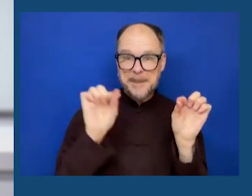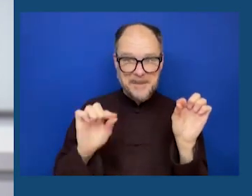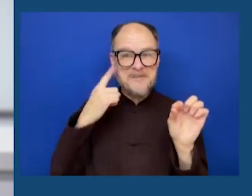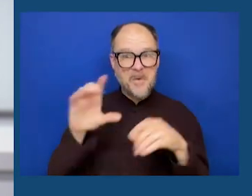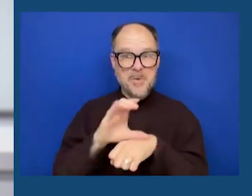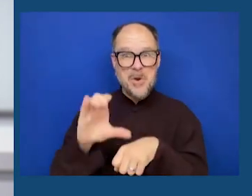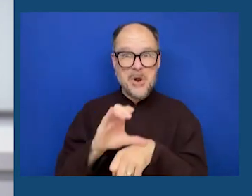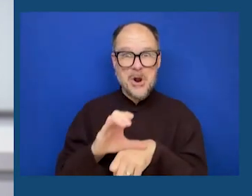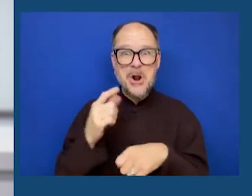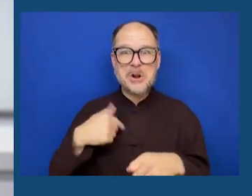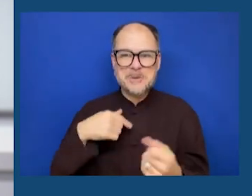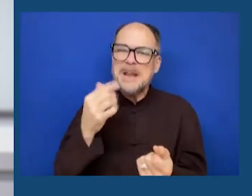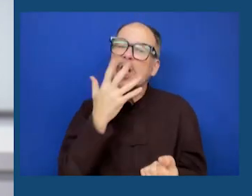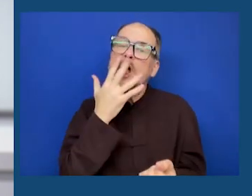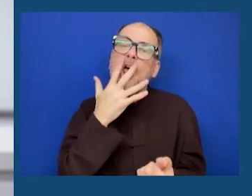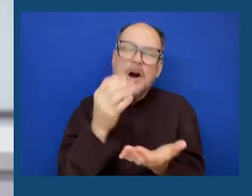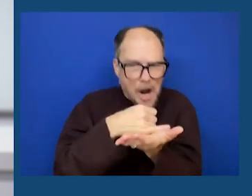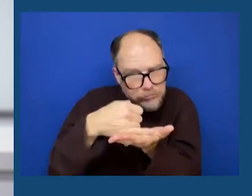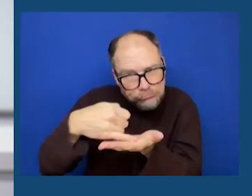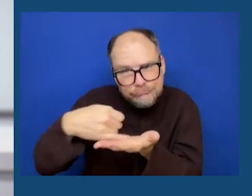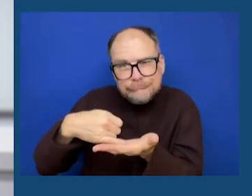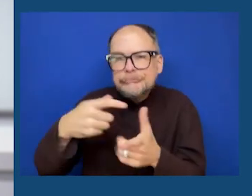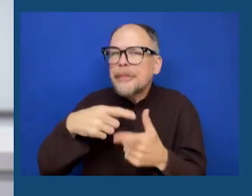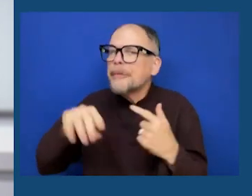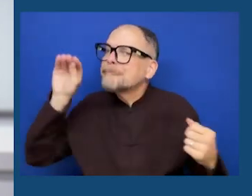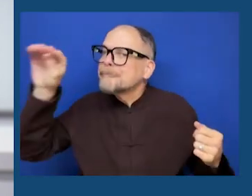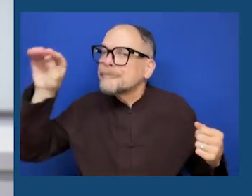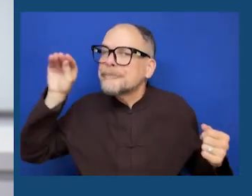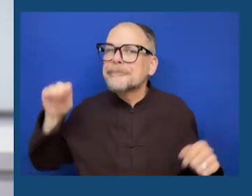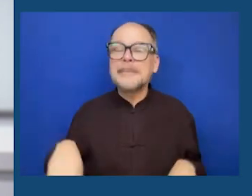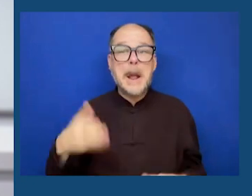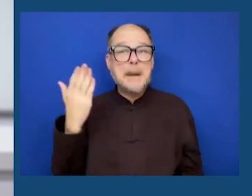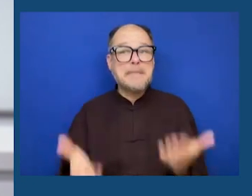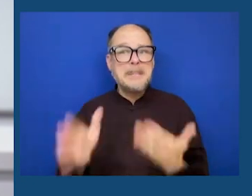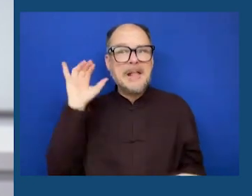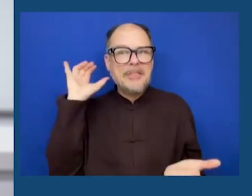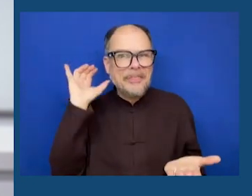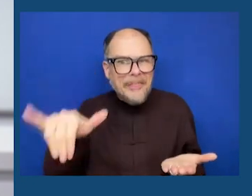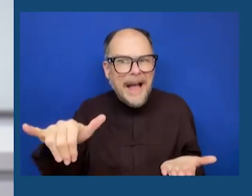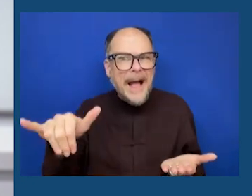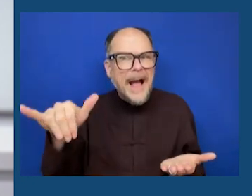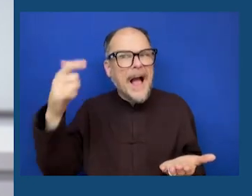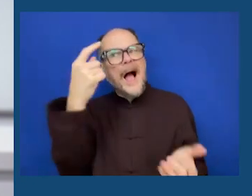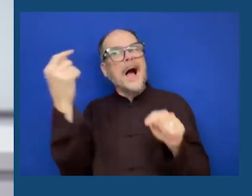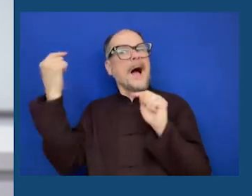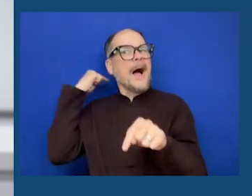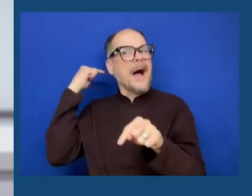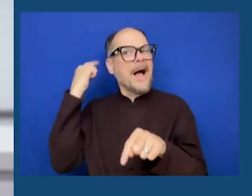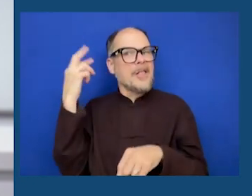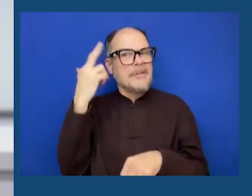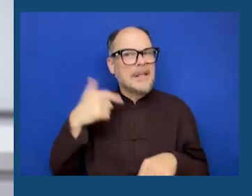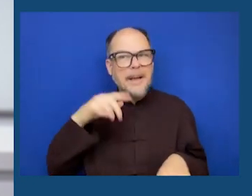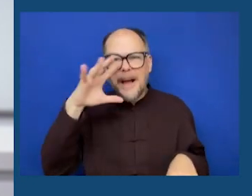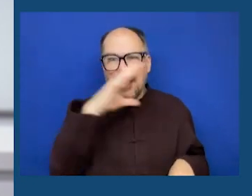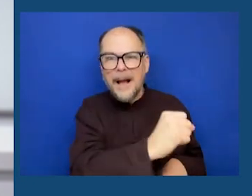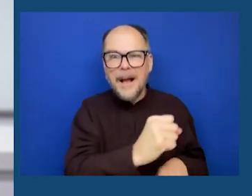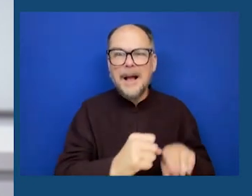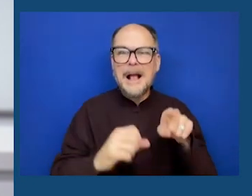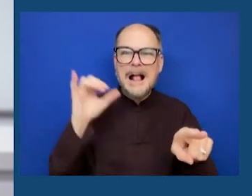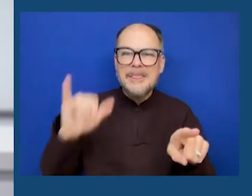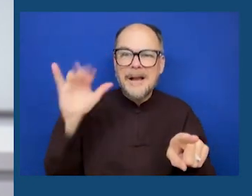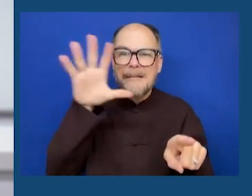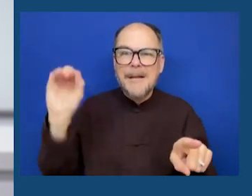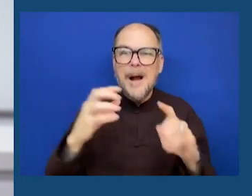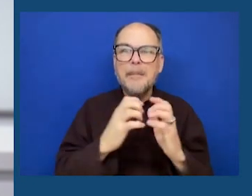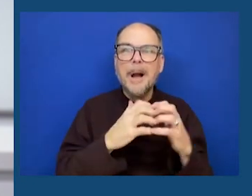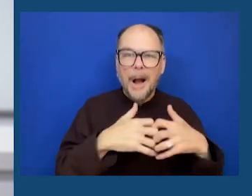machine. So that might be the genesis of why I'm so fascinated, because that was a company that almost went under a dozen times because they were brand new. And